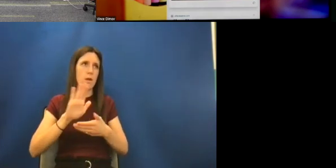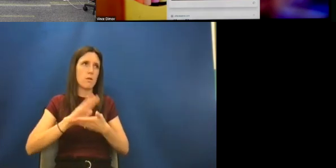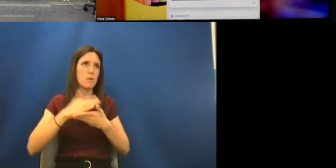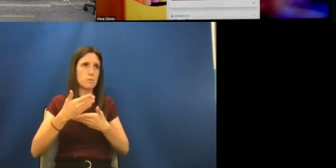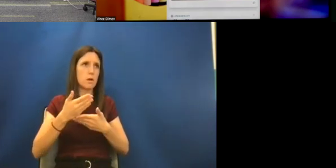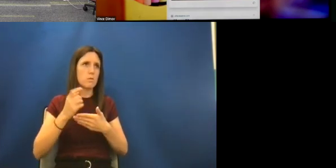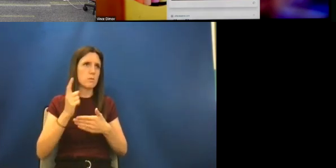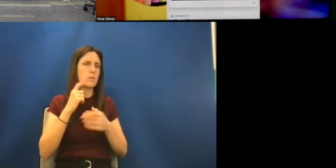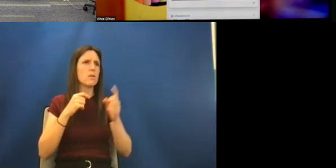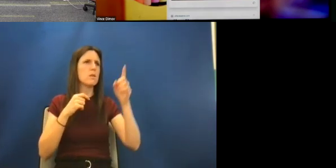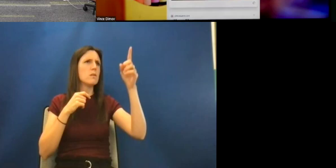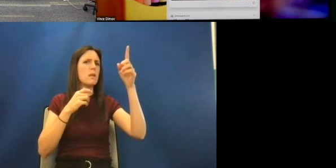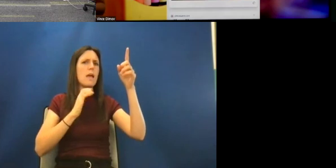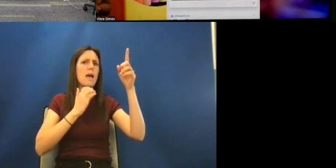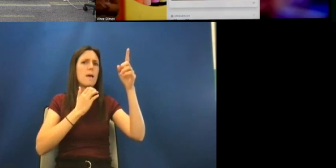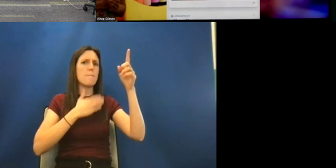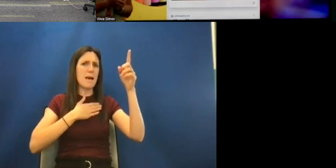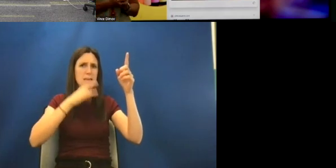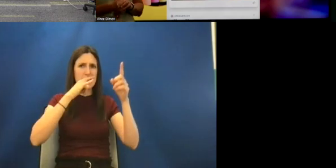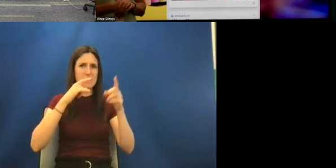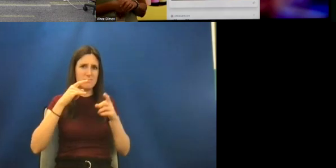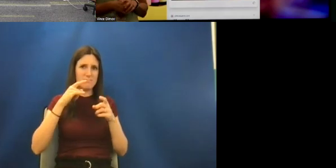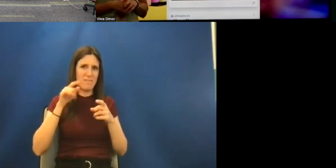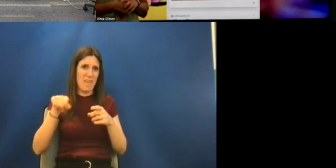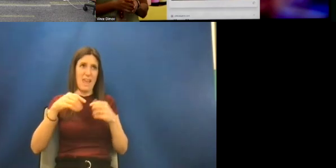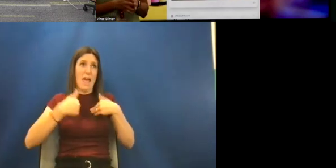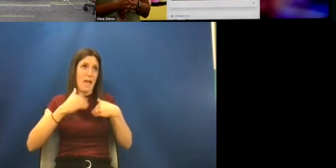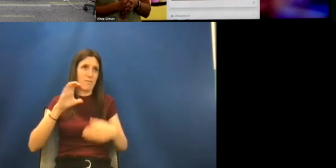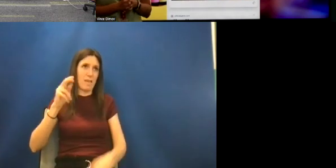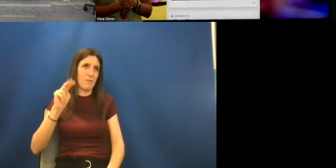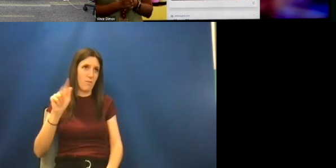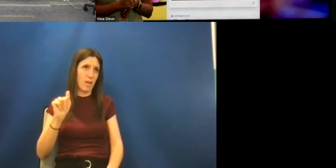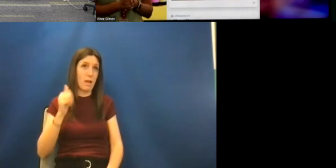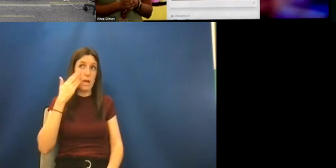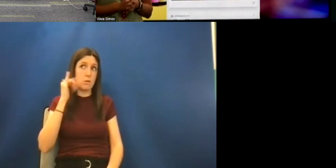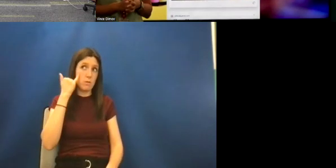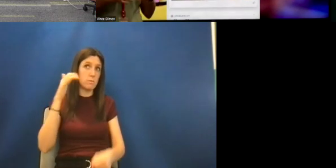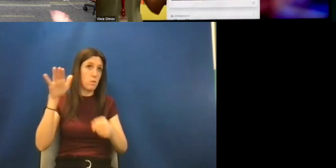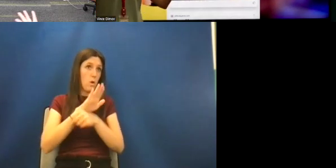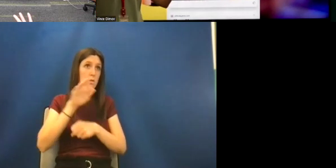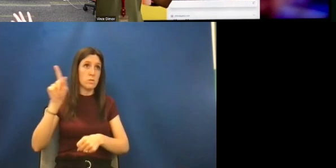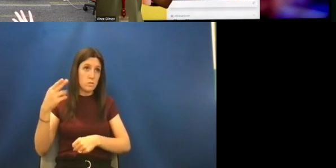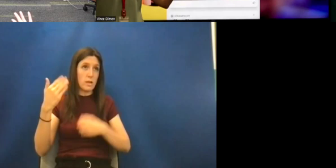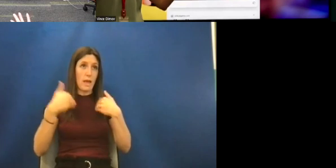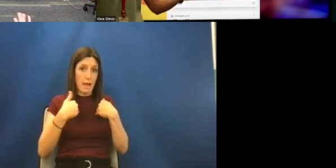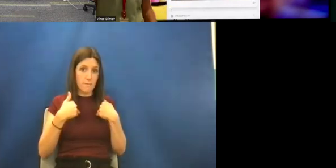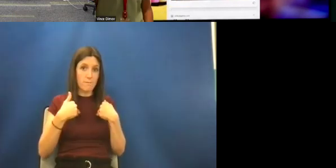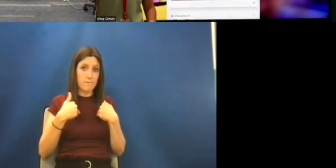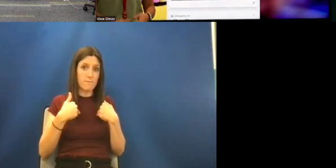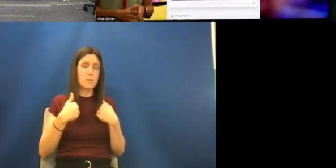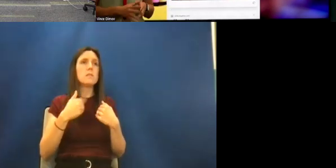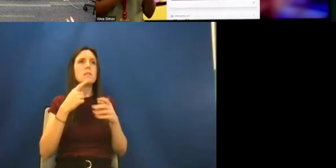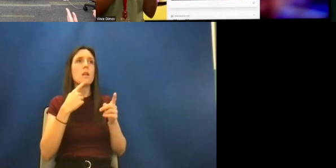My kids' district, all of them have Canva. Do they? Yeah, I don't know if it's that way throughout all of Utah, but they all It's have free their for own everybody, login. so we